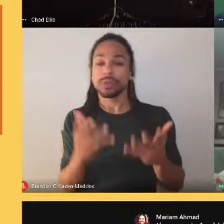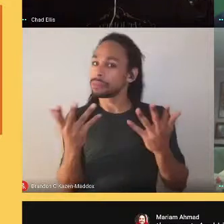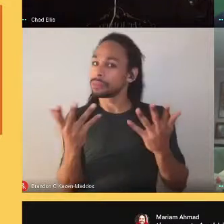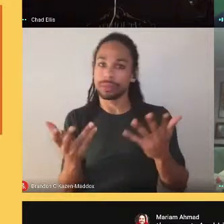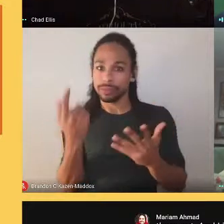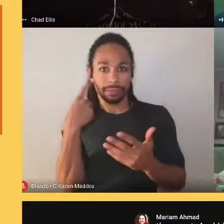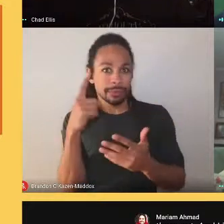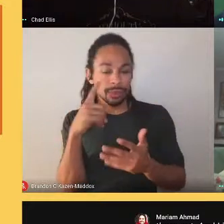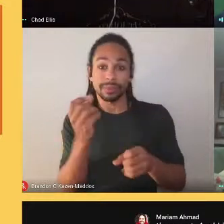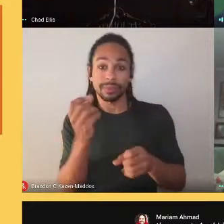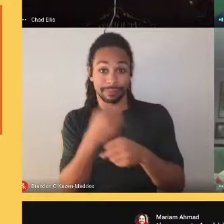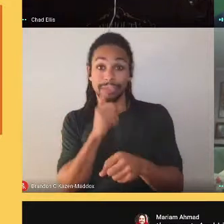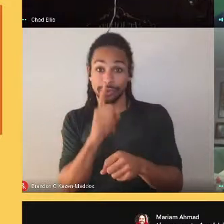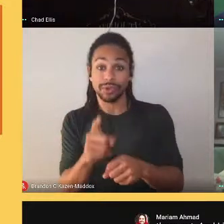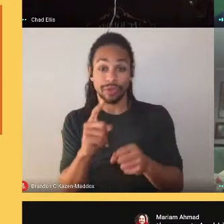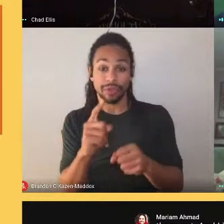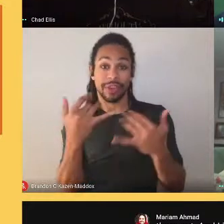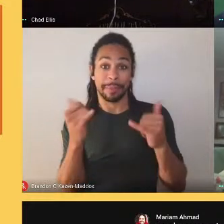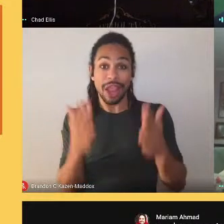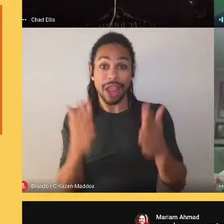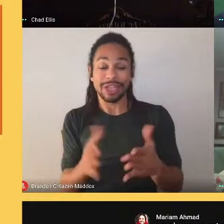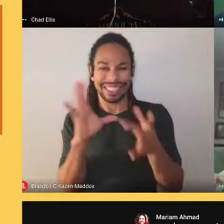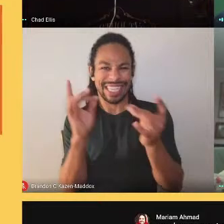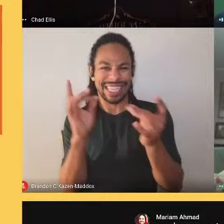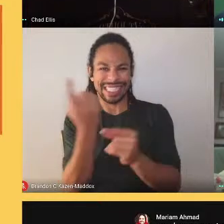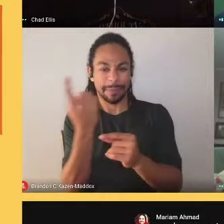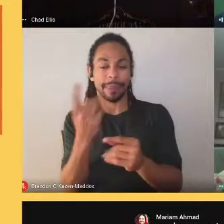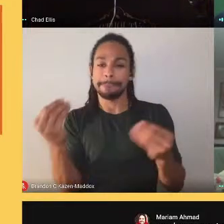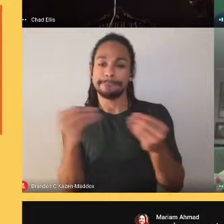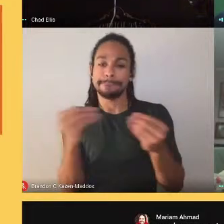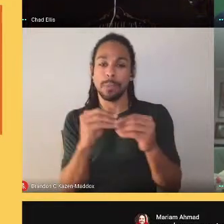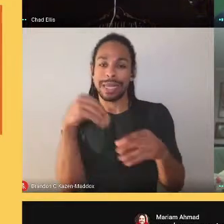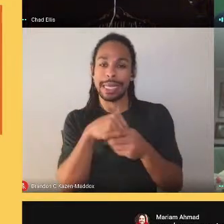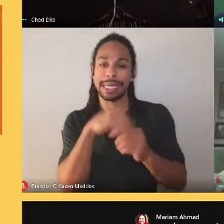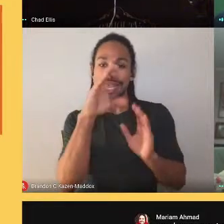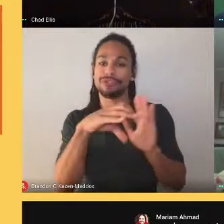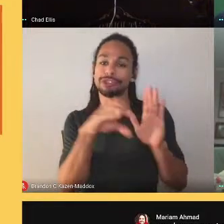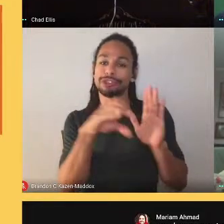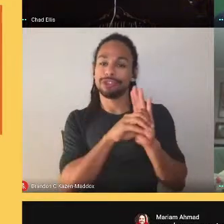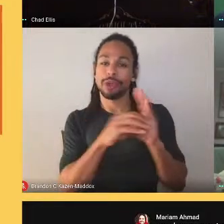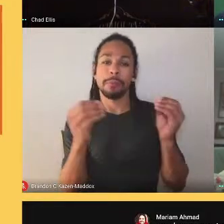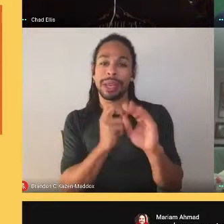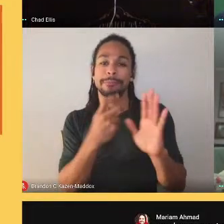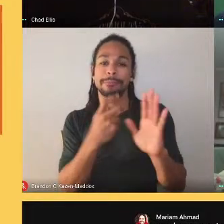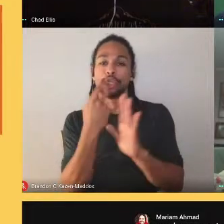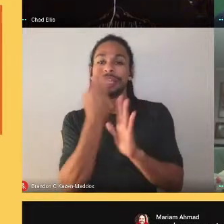something that is more in character and more sort of immersive.